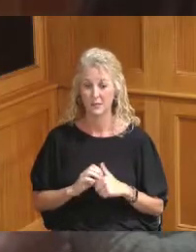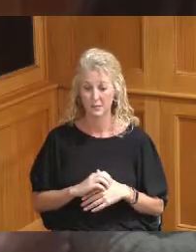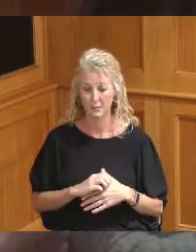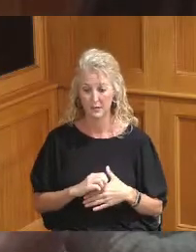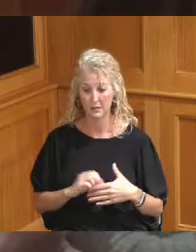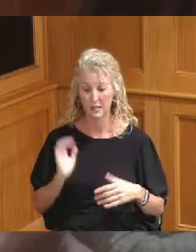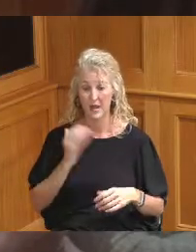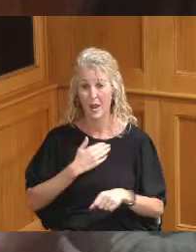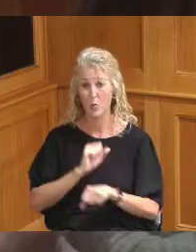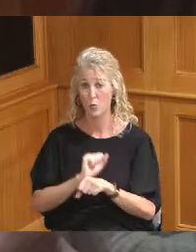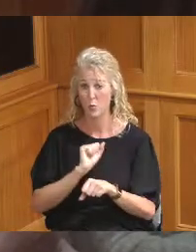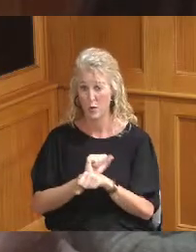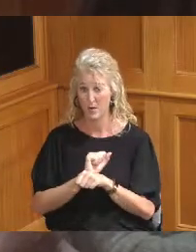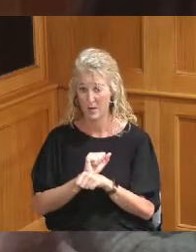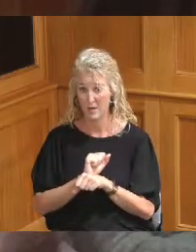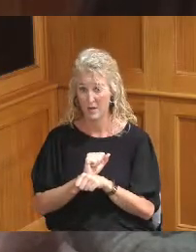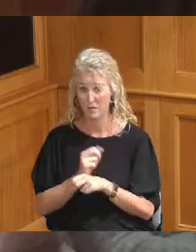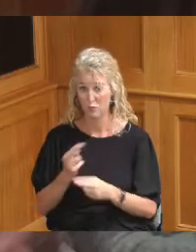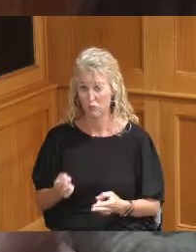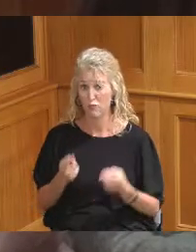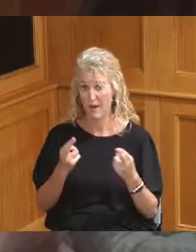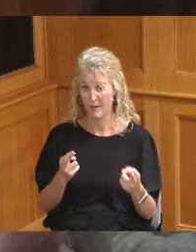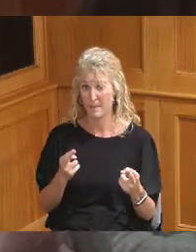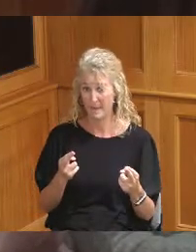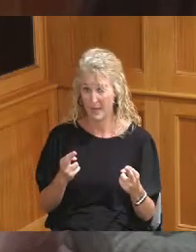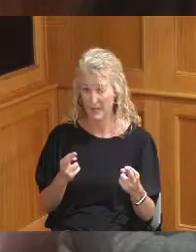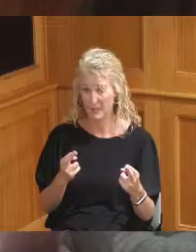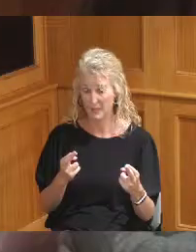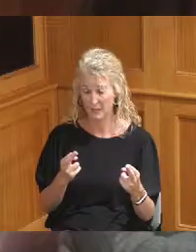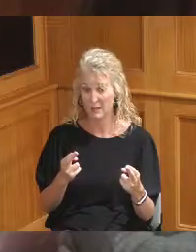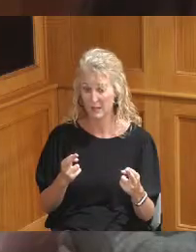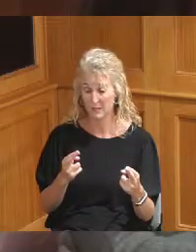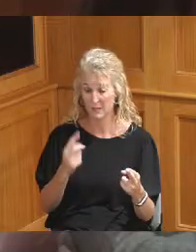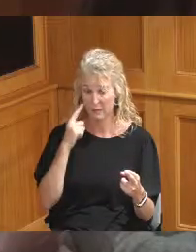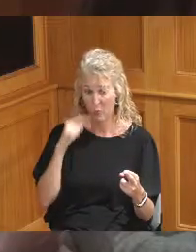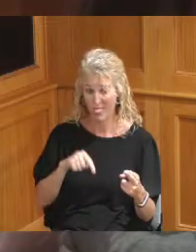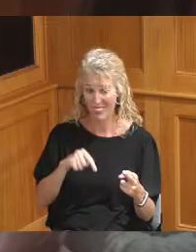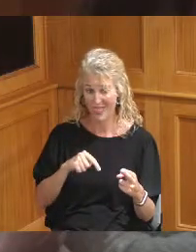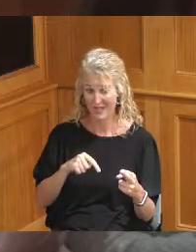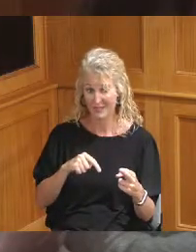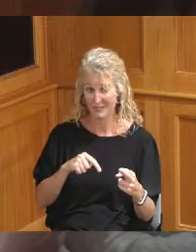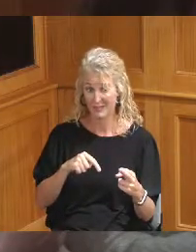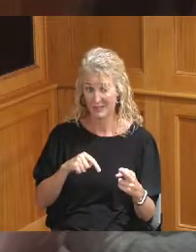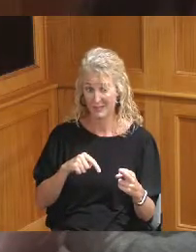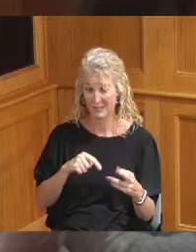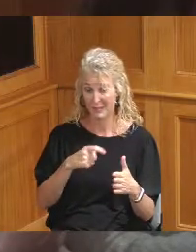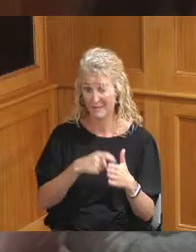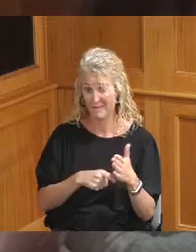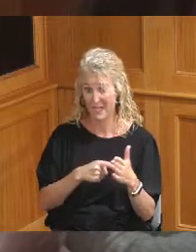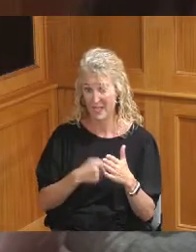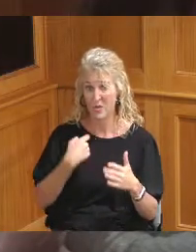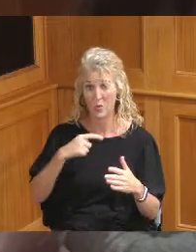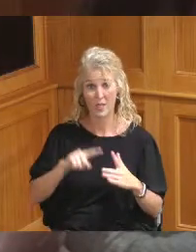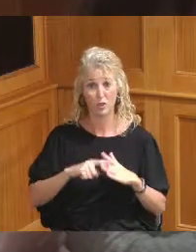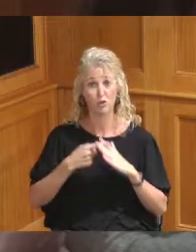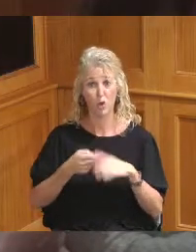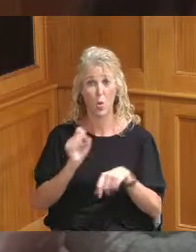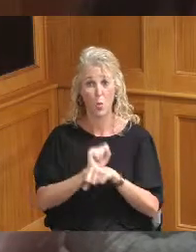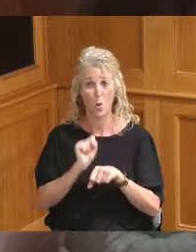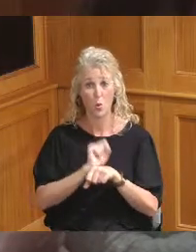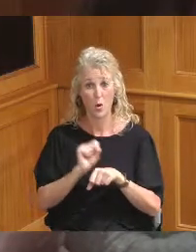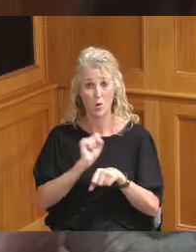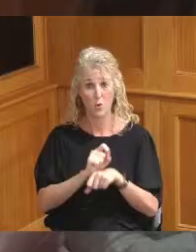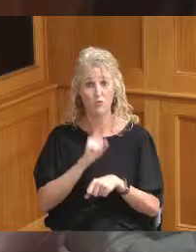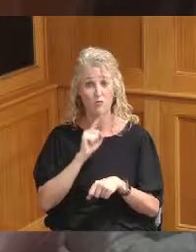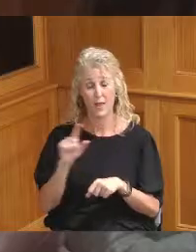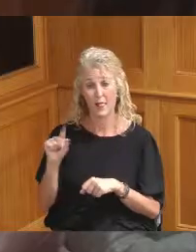the effort that had been recommended by the Affordability Task Force to look at this impervious surface charge, then we started working on it